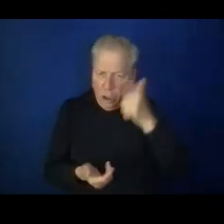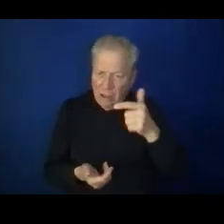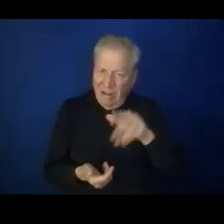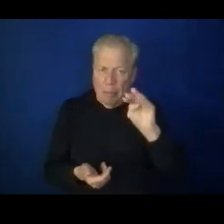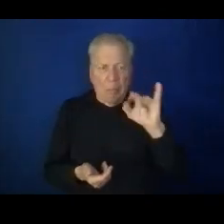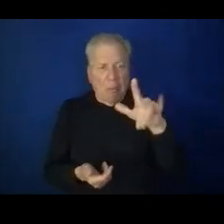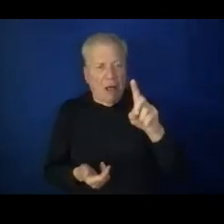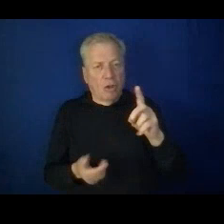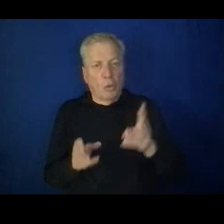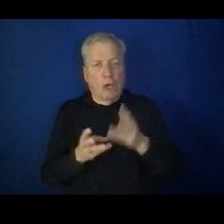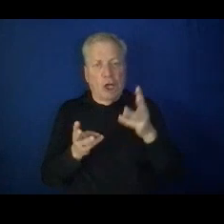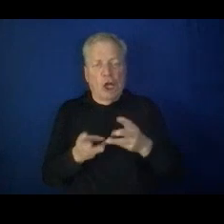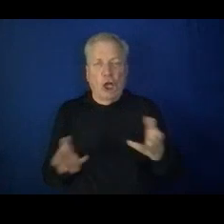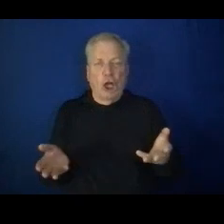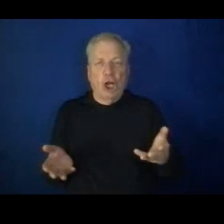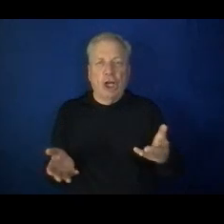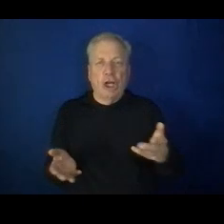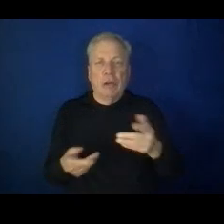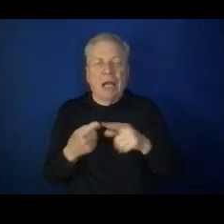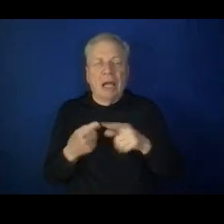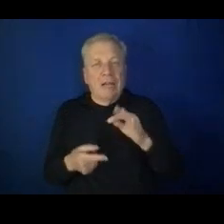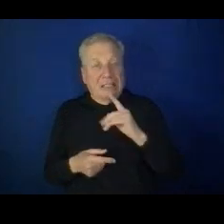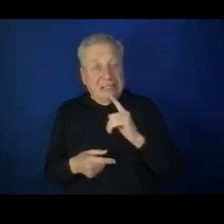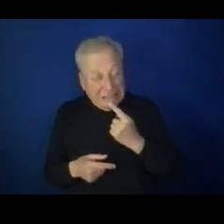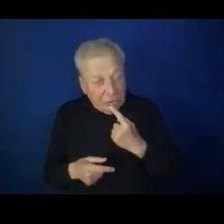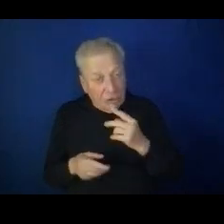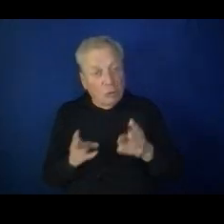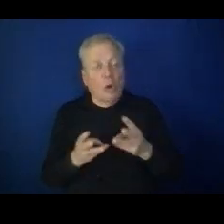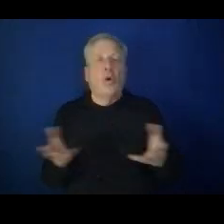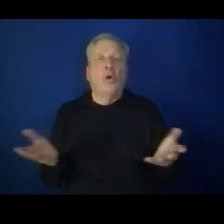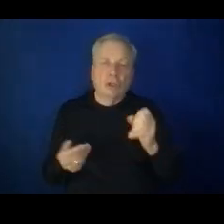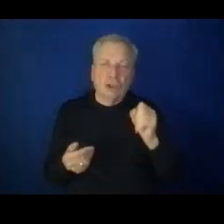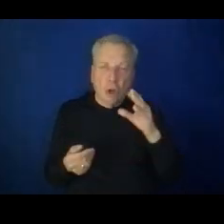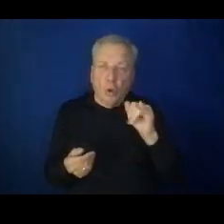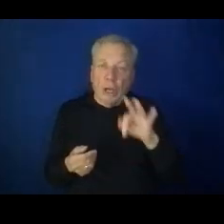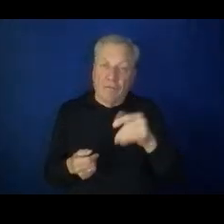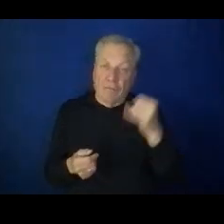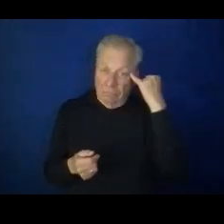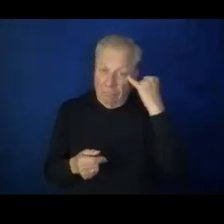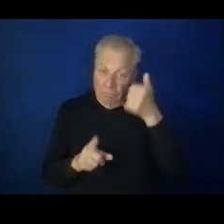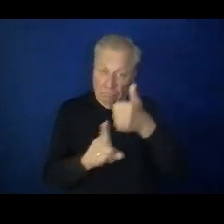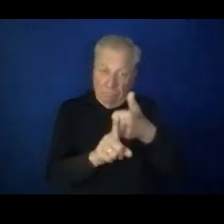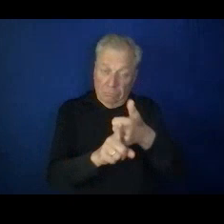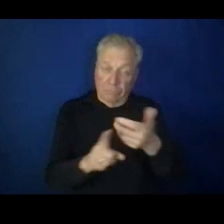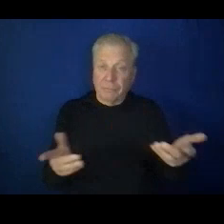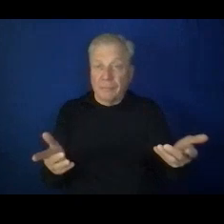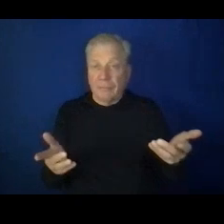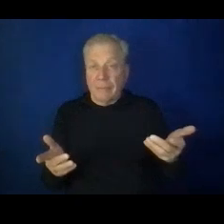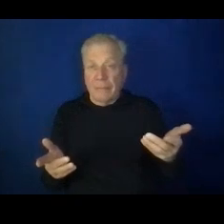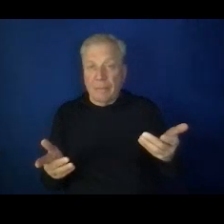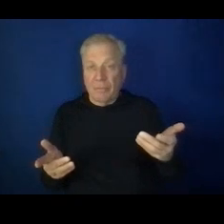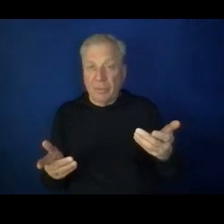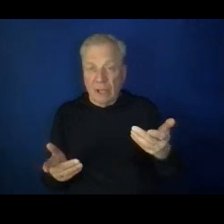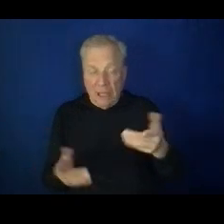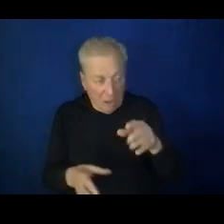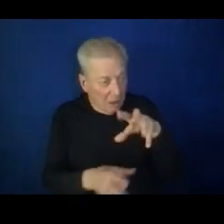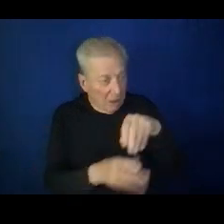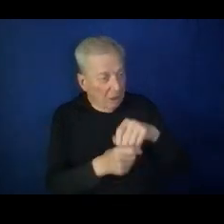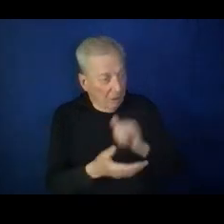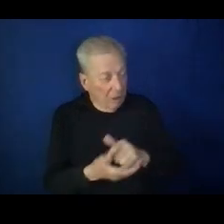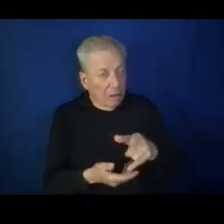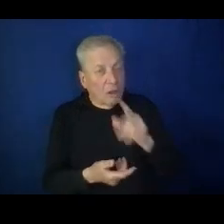didn't come. And if it was a severe winter, they came. So if you're going to, in a year that didn't come, the herd's growing